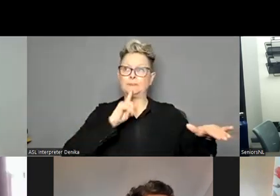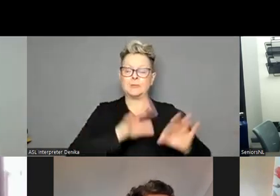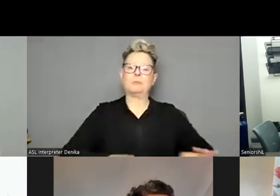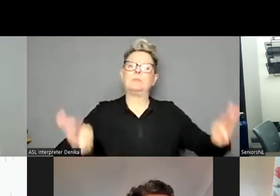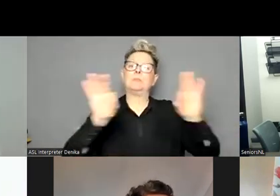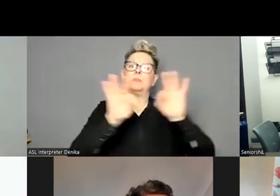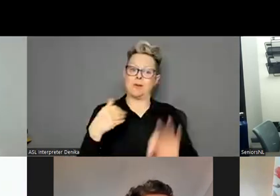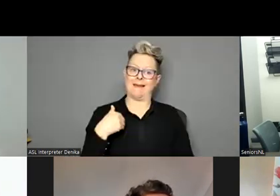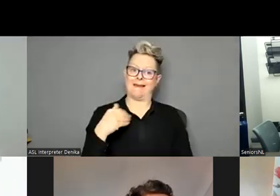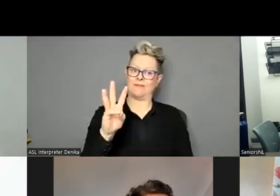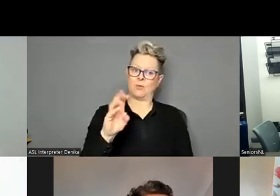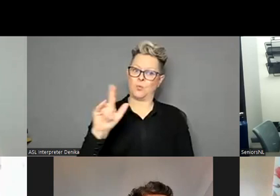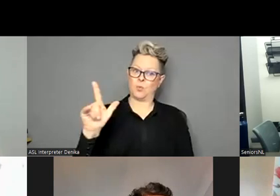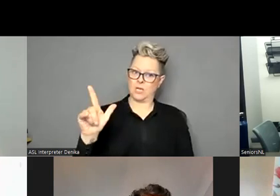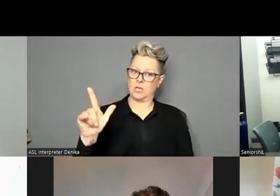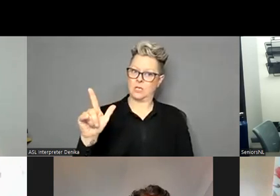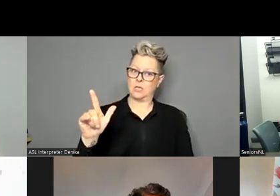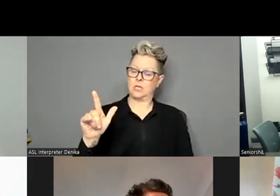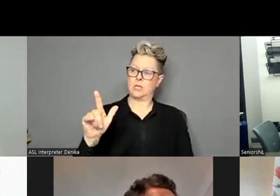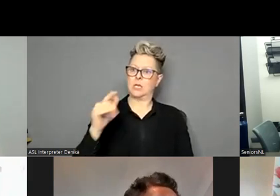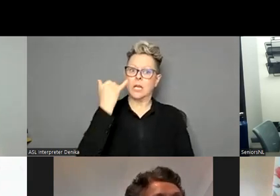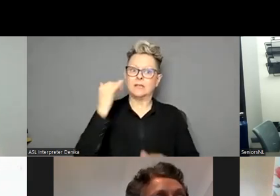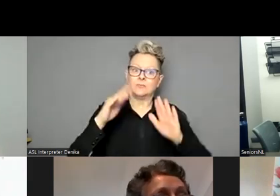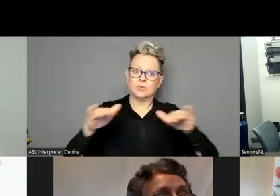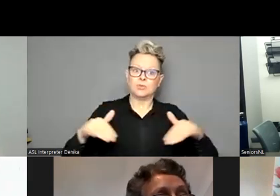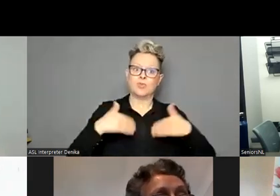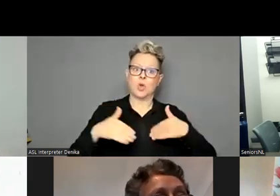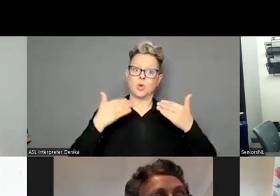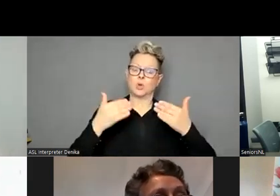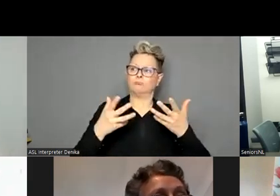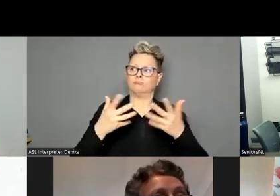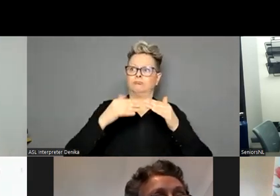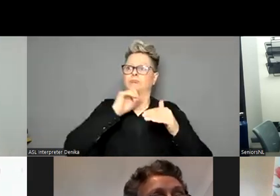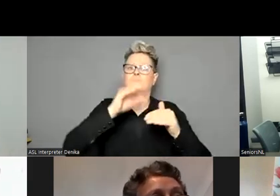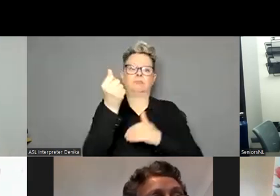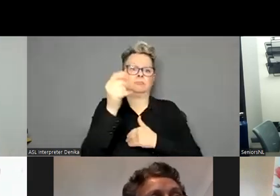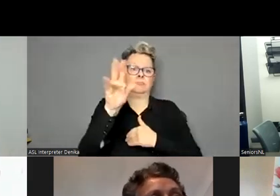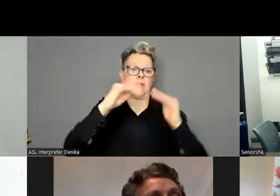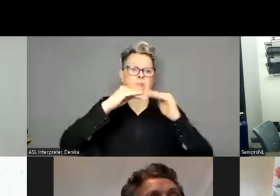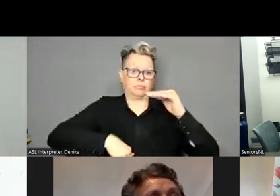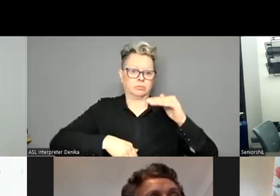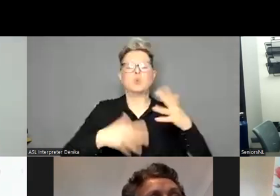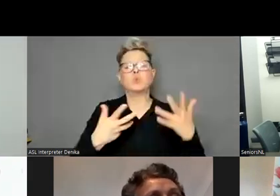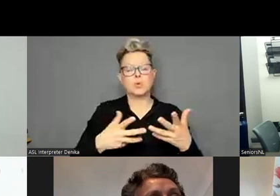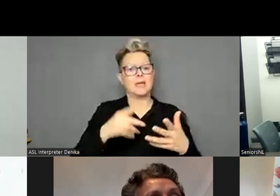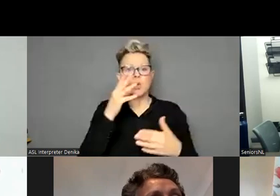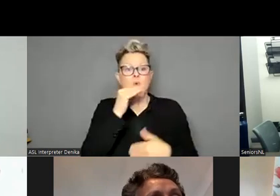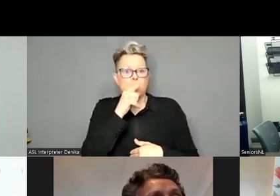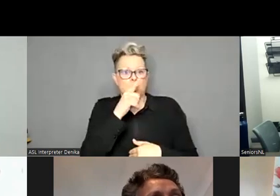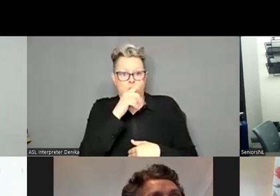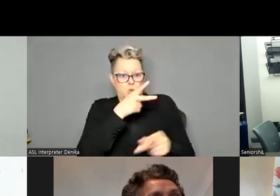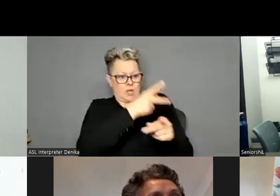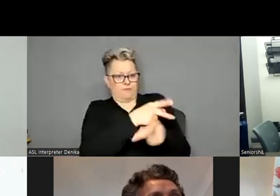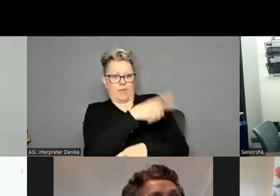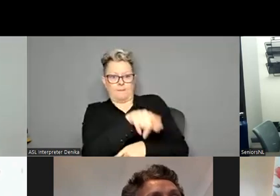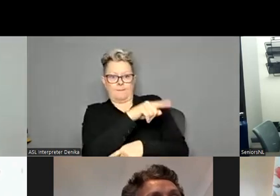will, and minor children especially. So thinking about who will care for them is absolutely something that you can address